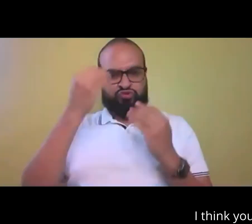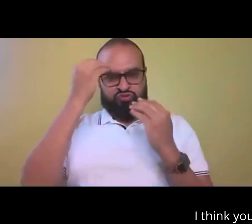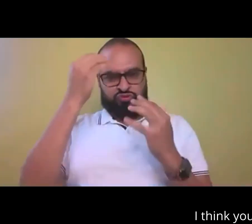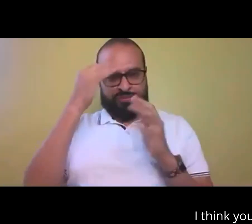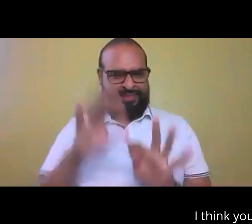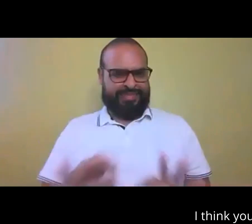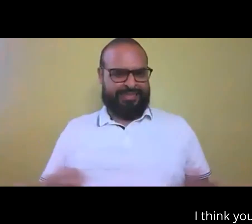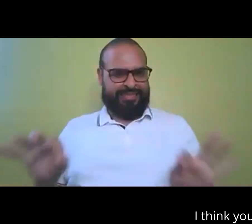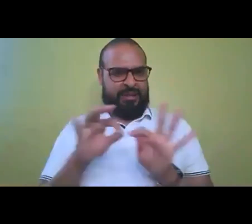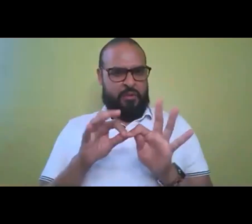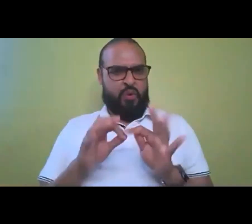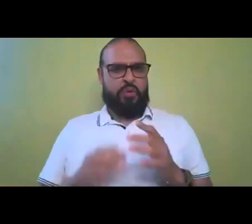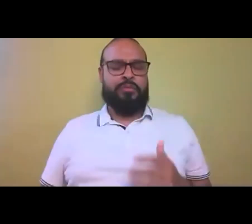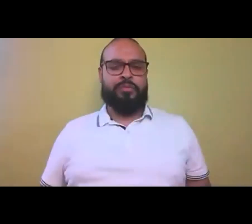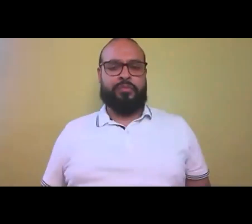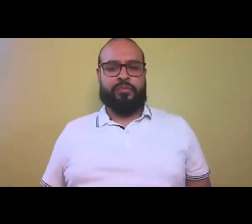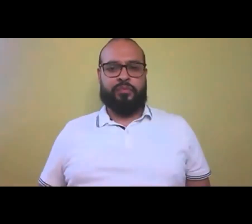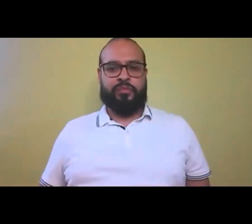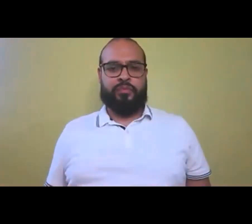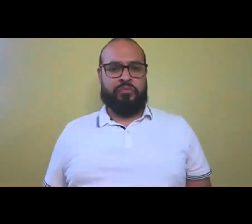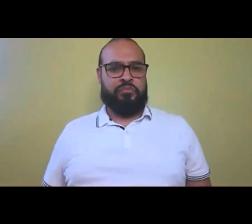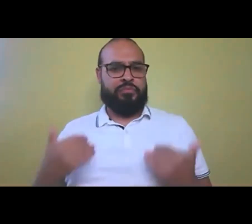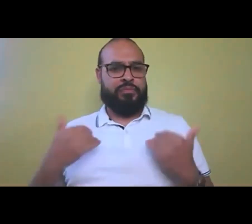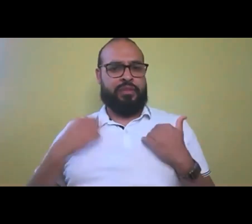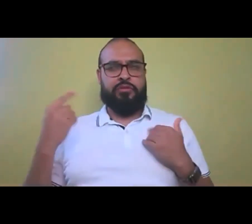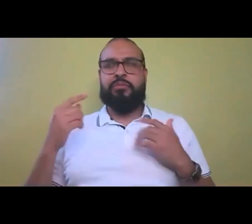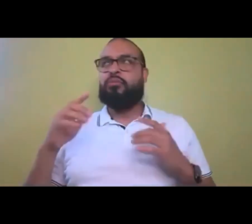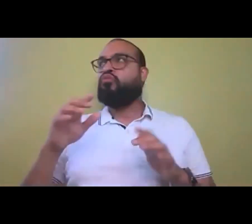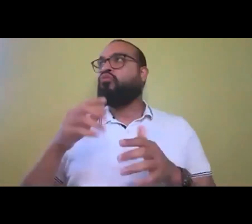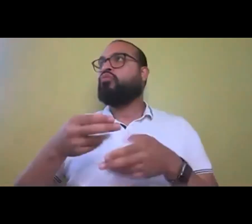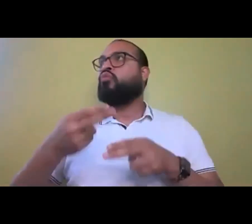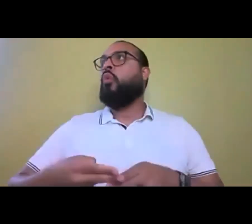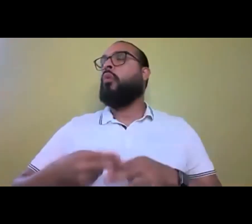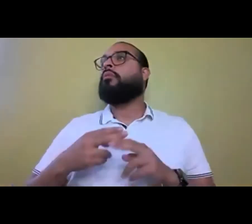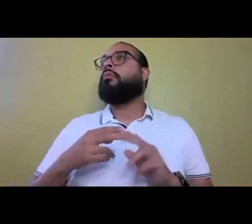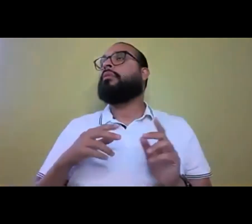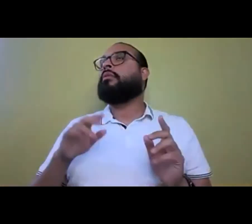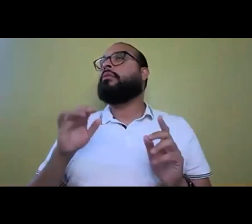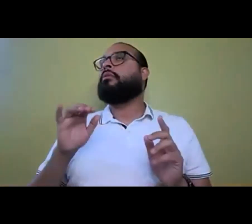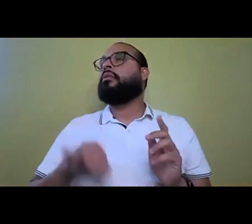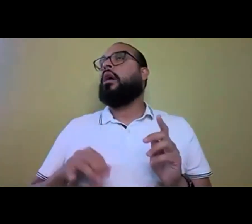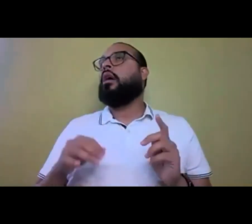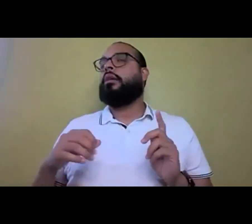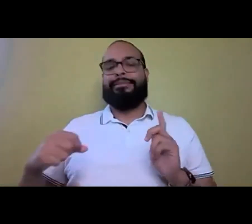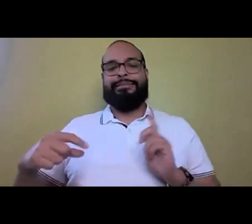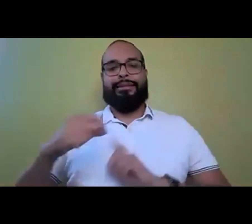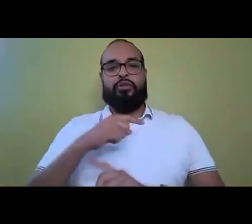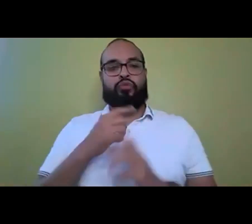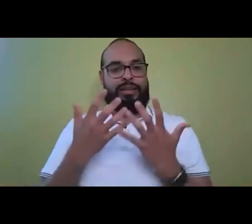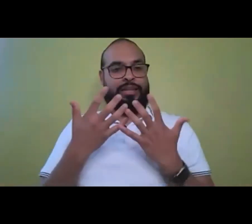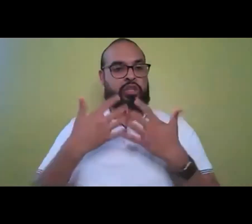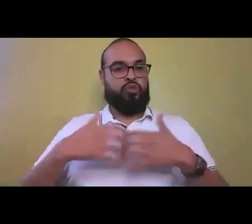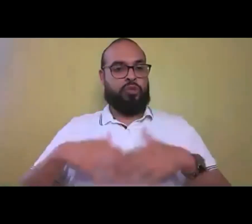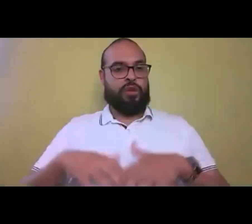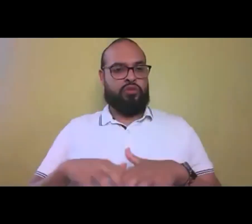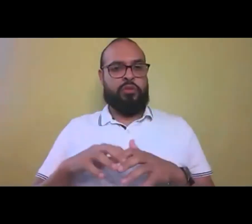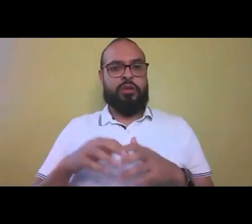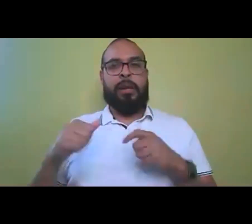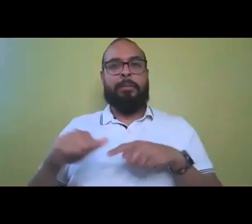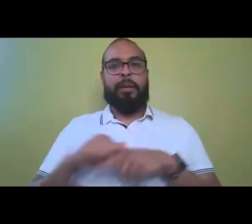somebody who has it's called the Sensory Integration and Practice certification. So it's called a SIP